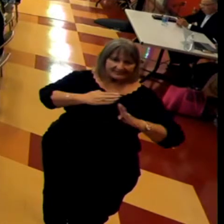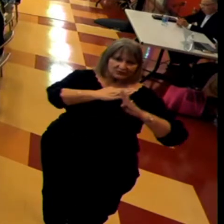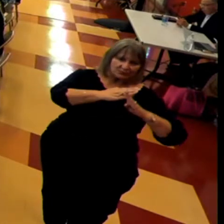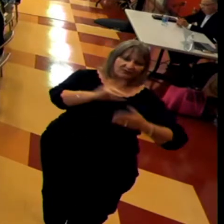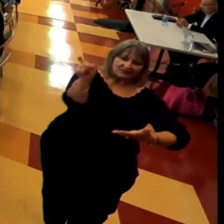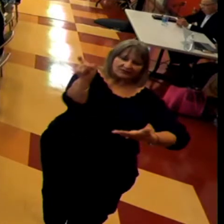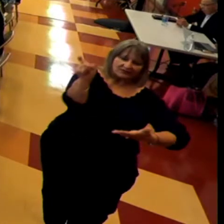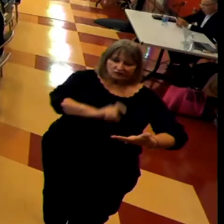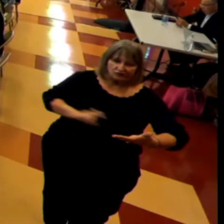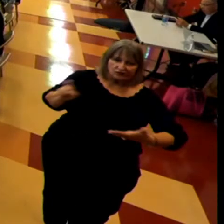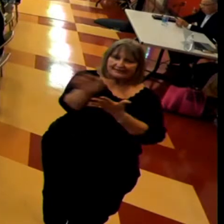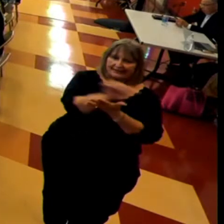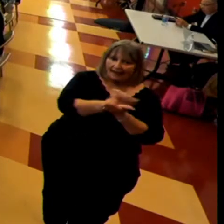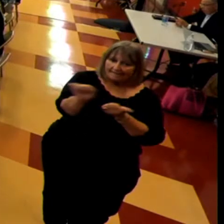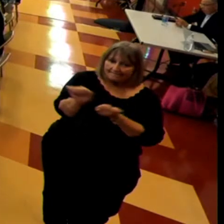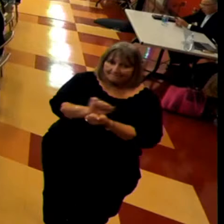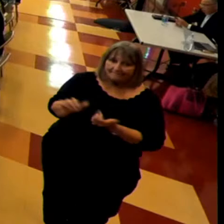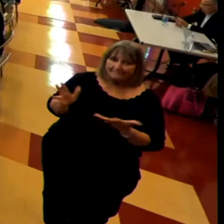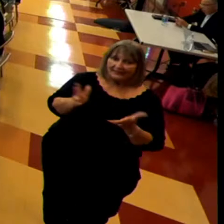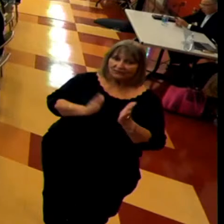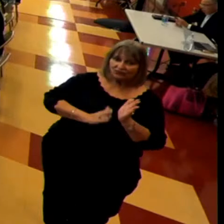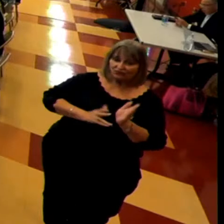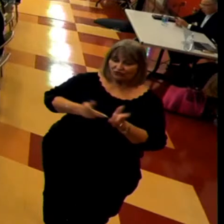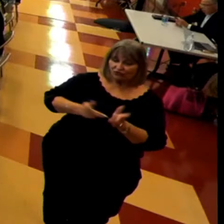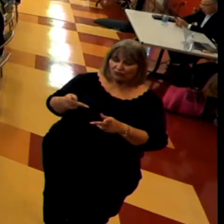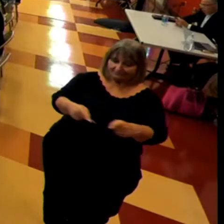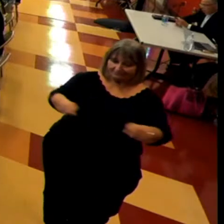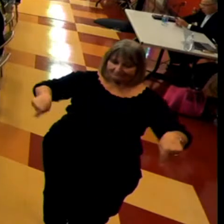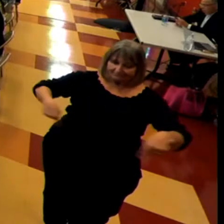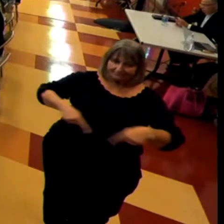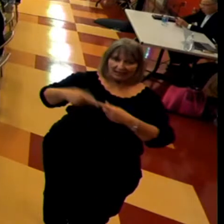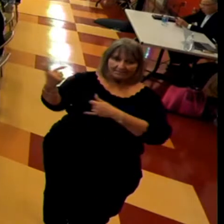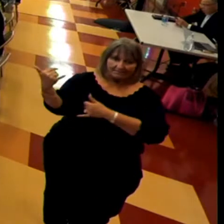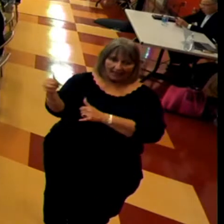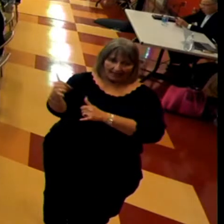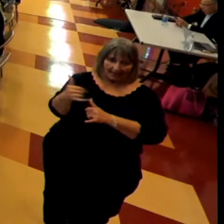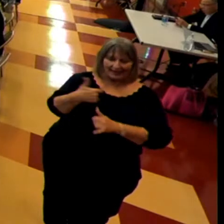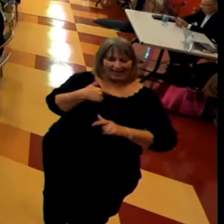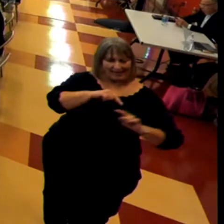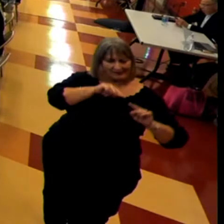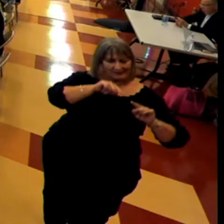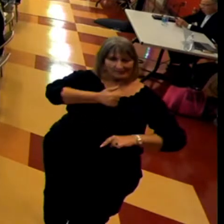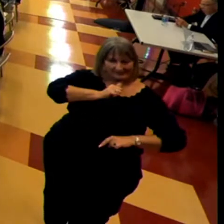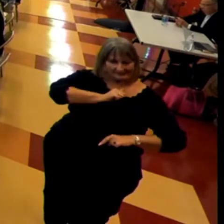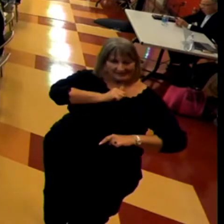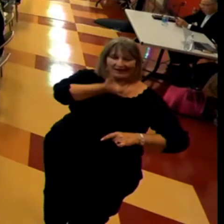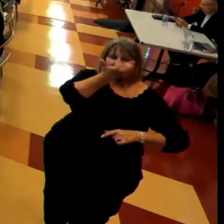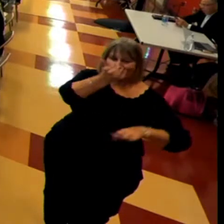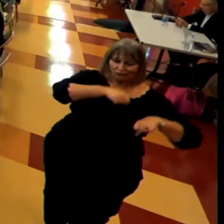of the park. The days I can get off of work, I go there, cut the grass.